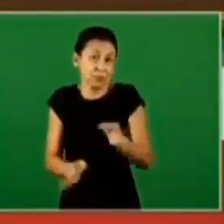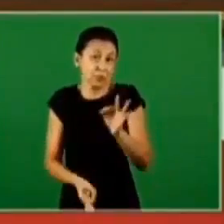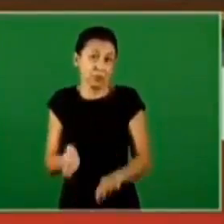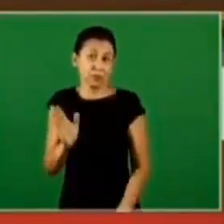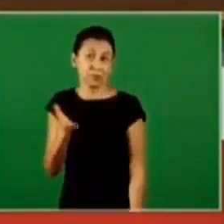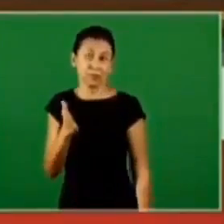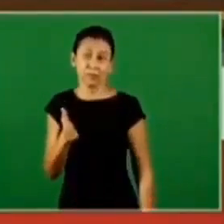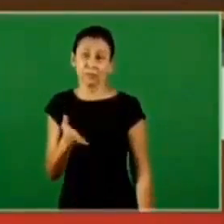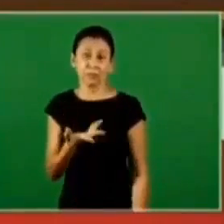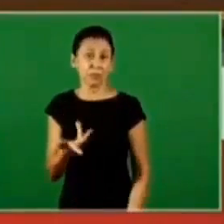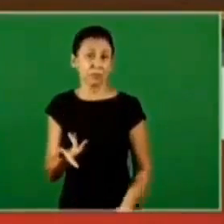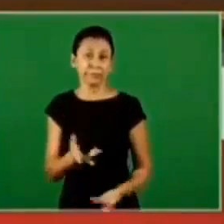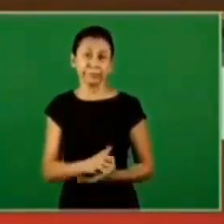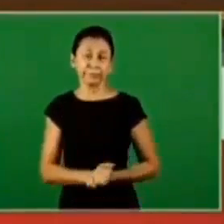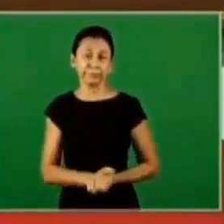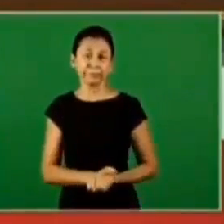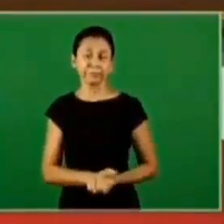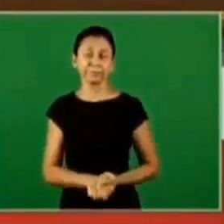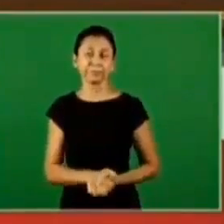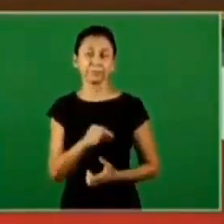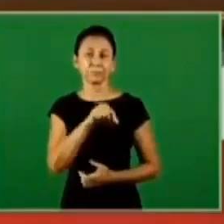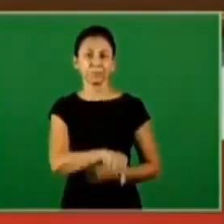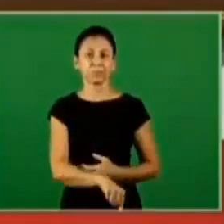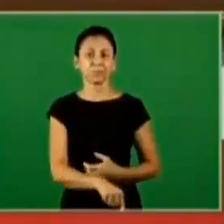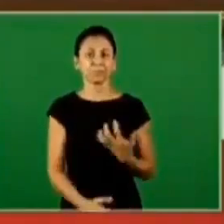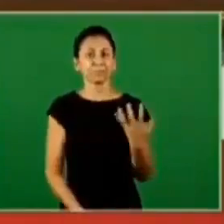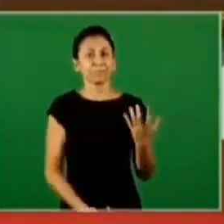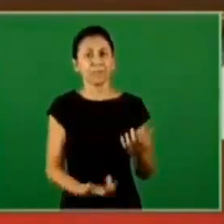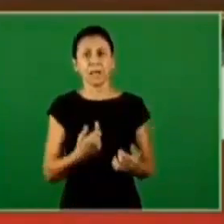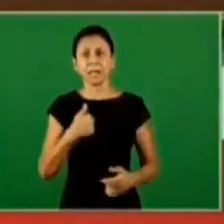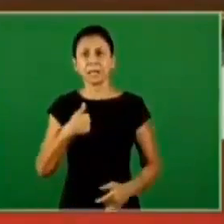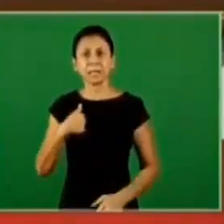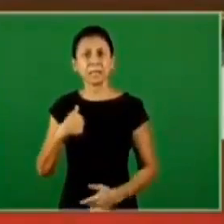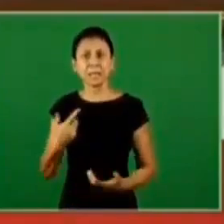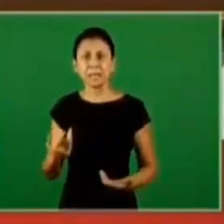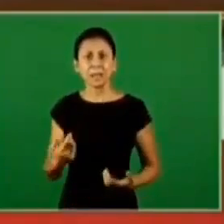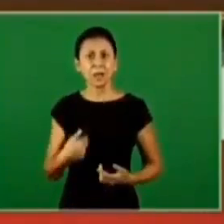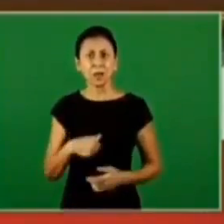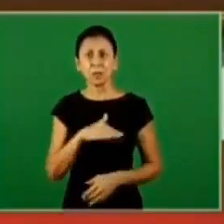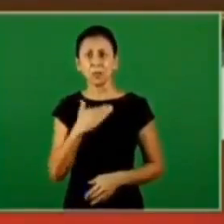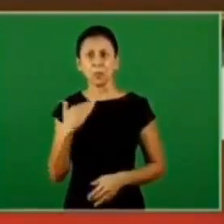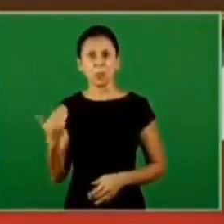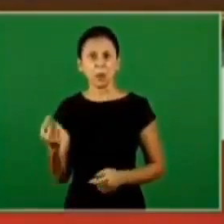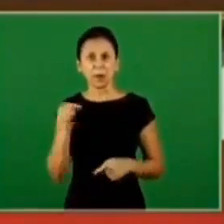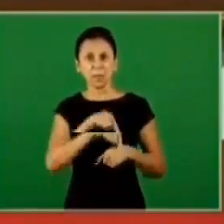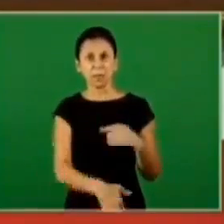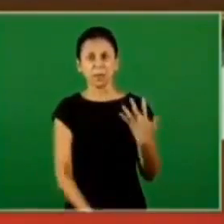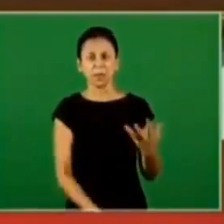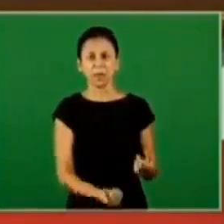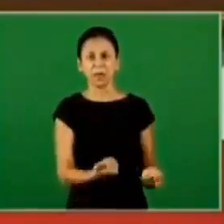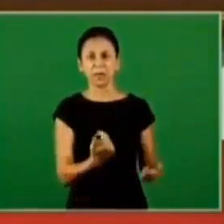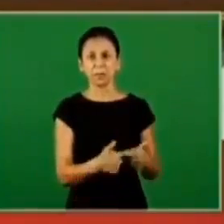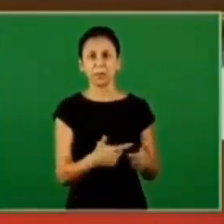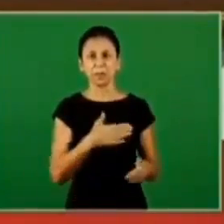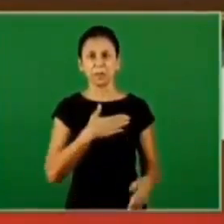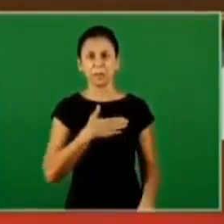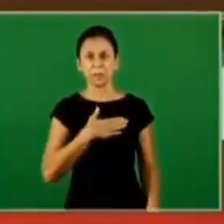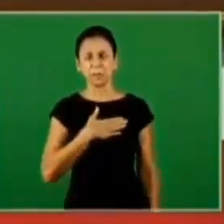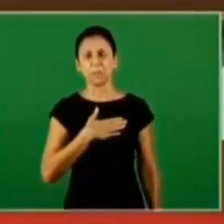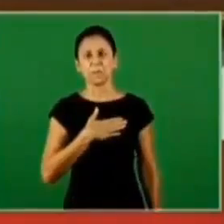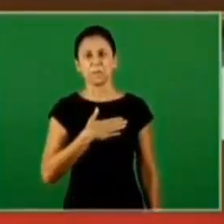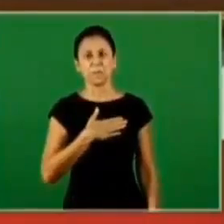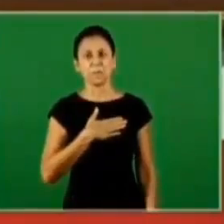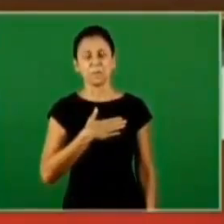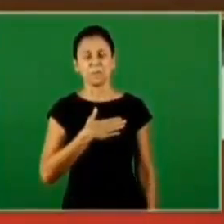If you believe, you will accept the judgment, you will be saved. If you don't believe, you're already condemned. Am I going to be condemned